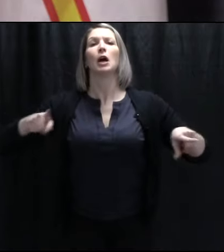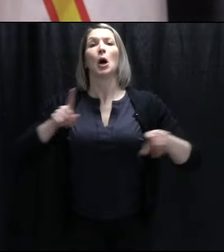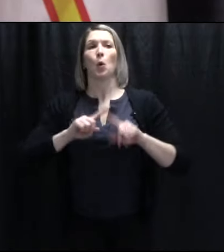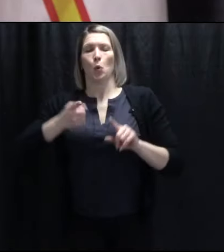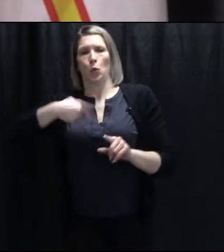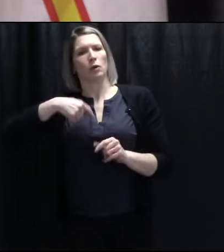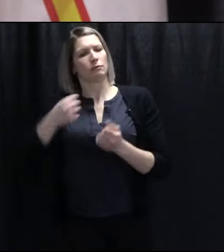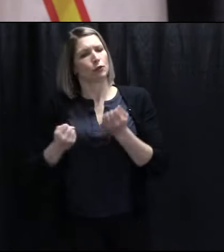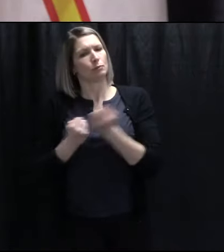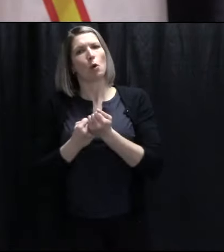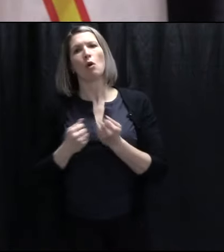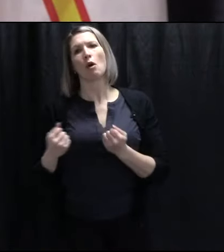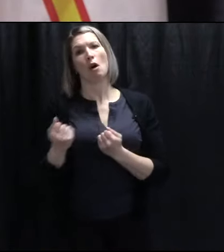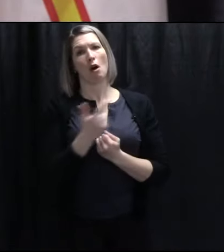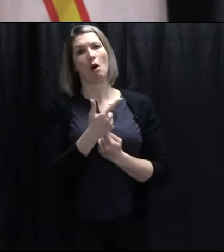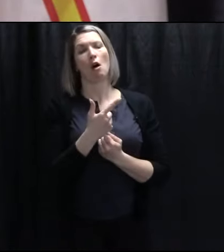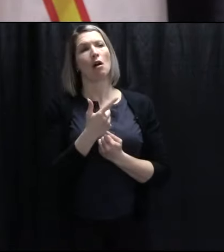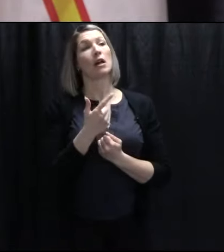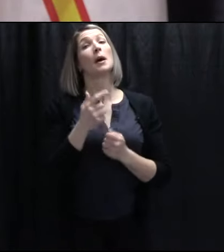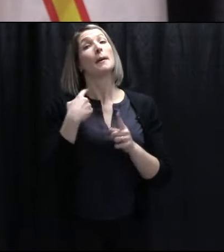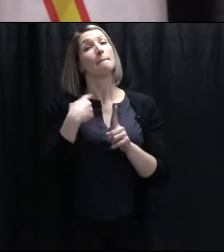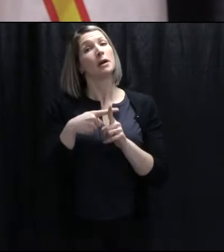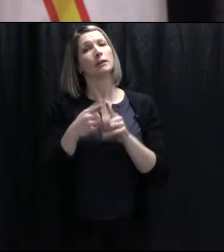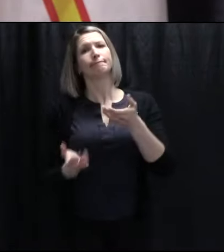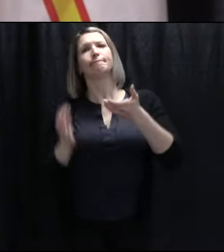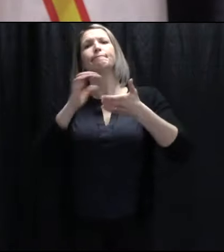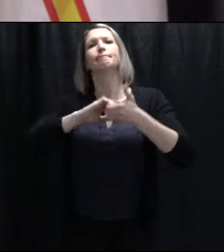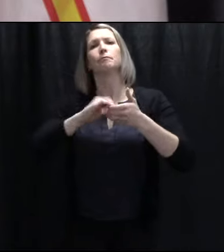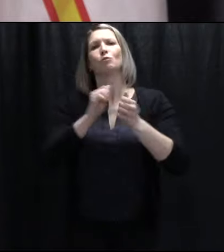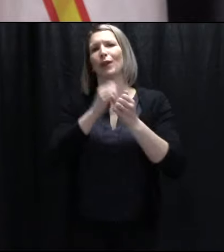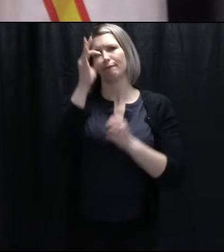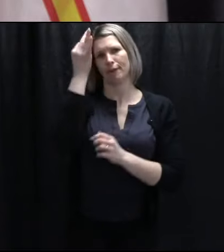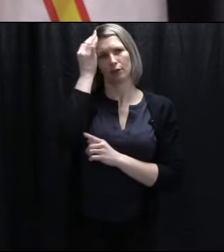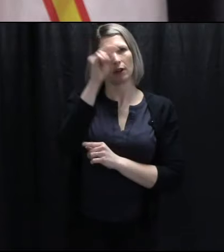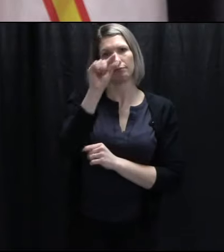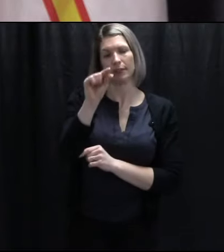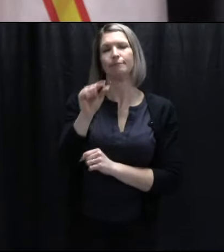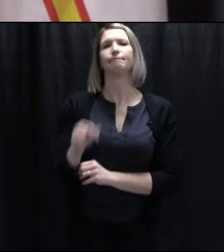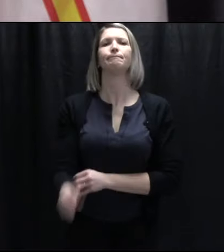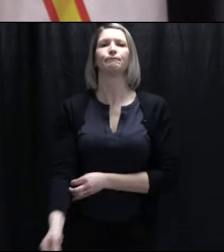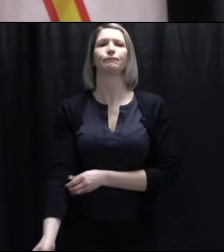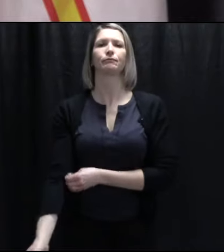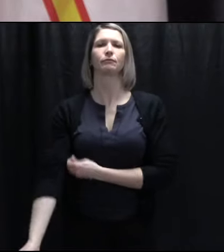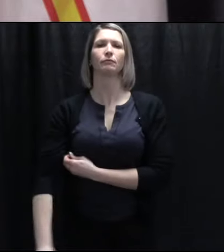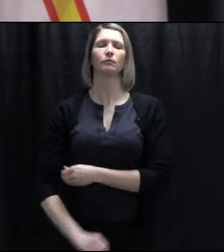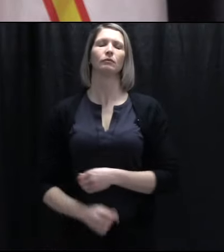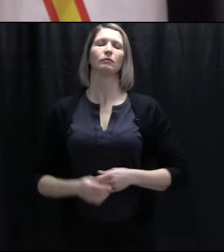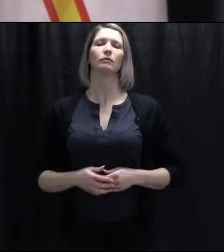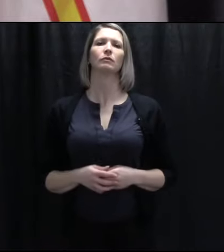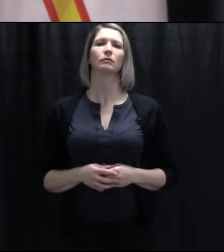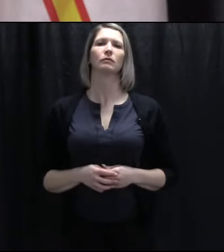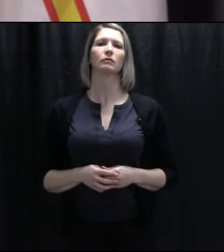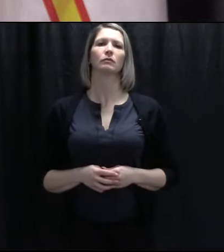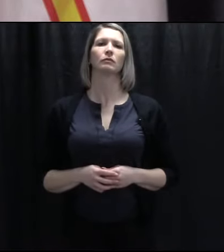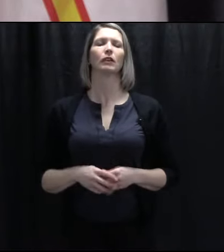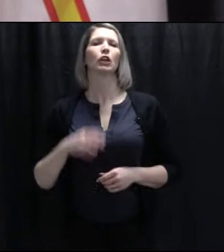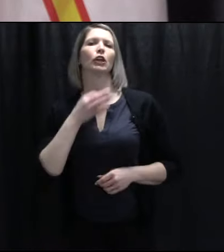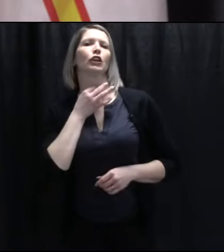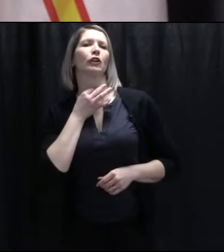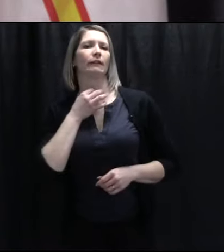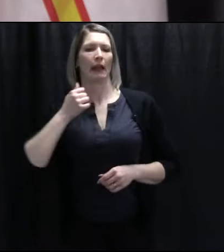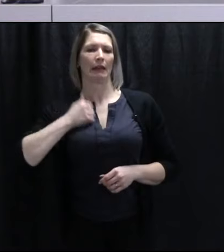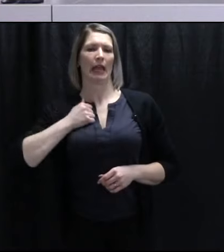well, recognizing that we are in a unique situation compared to other provinces. My last question. So Post Canada